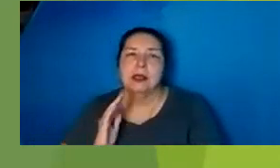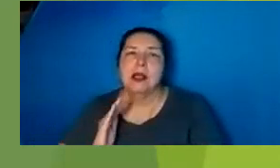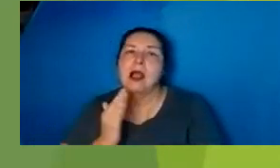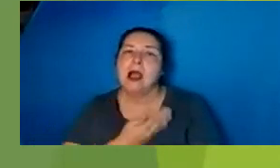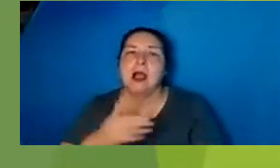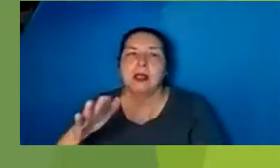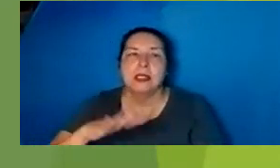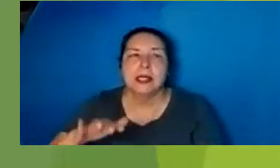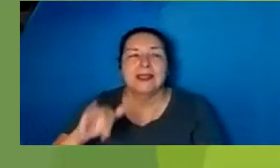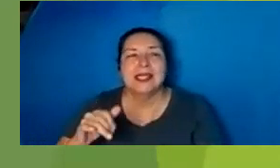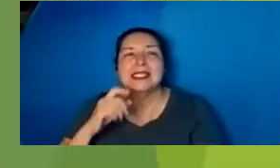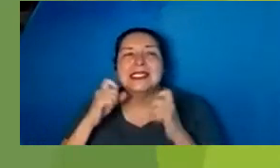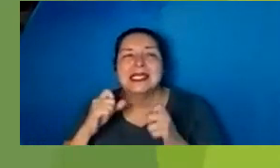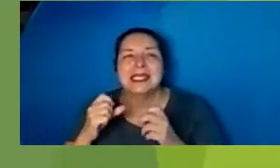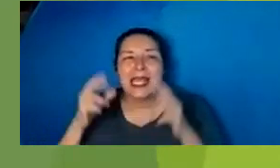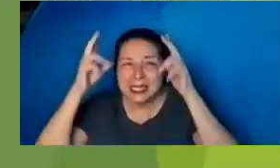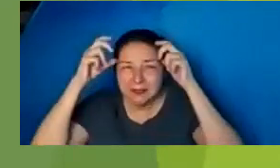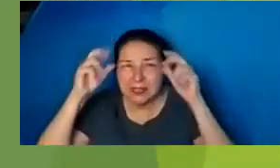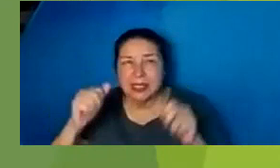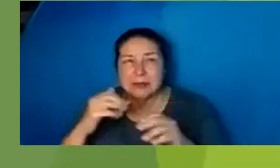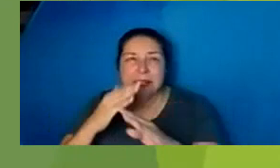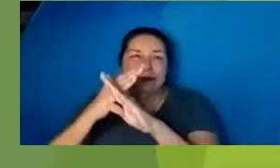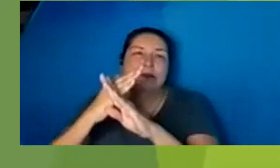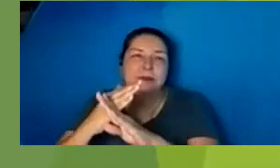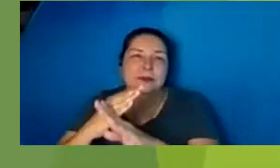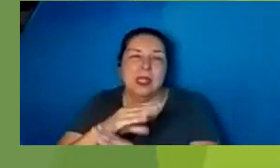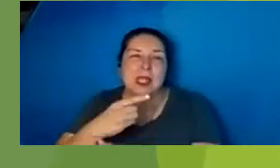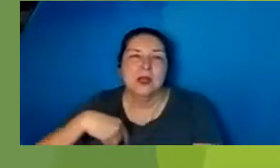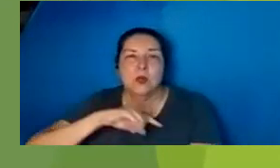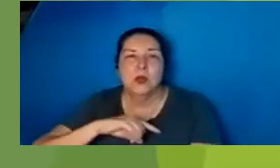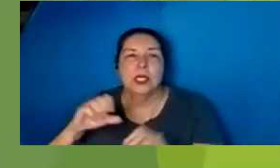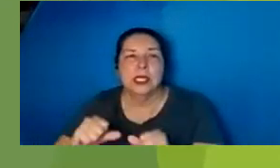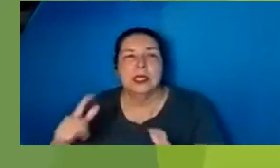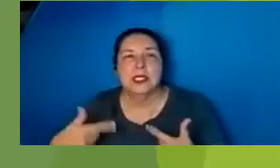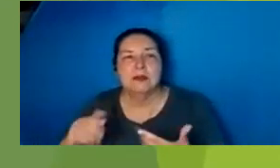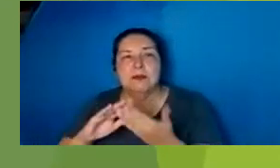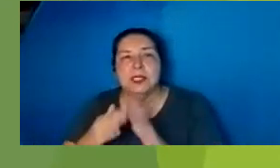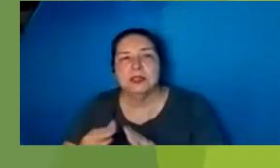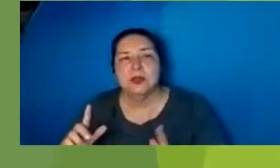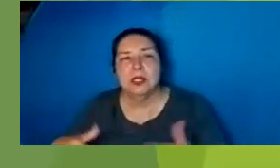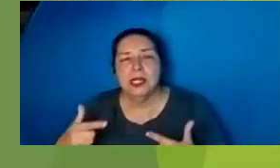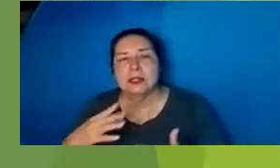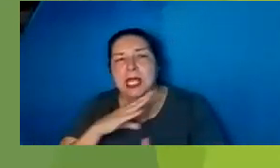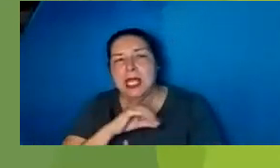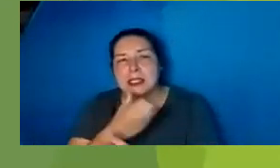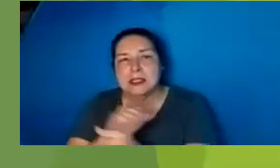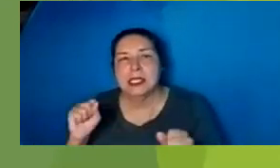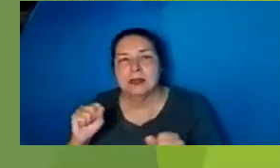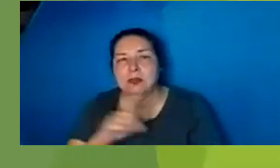and wickedness may be kept at bay and we may live peaceful lives in security. Lord, in your mercy,